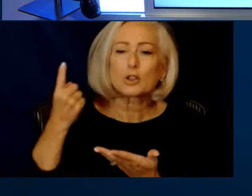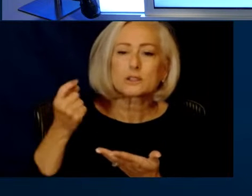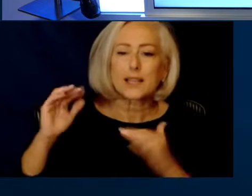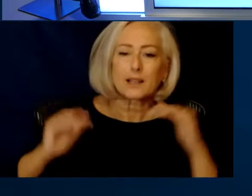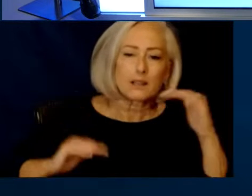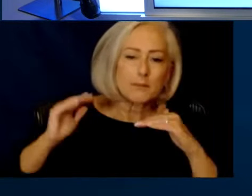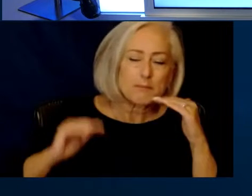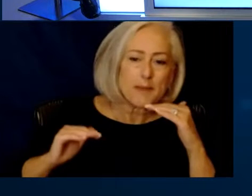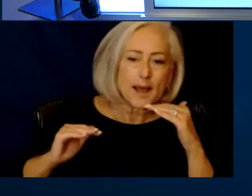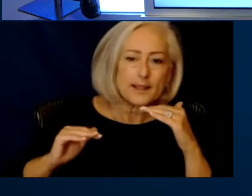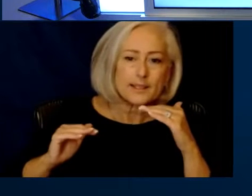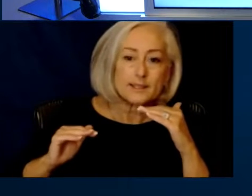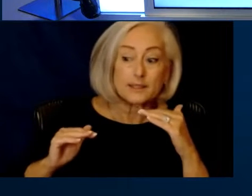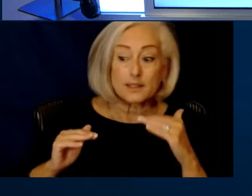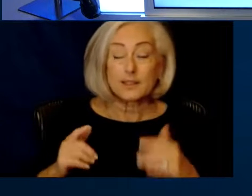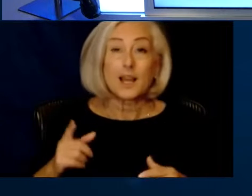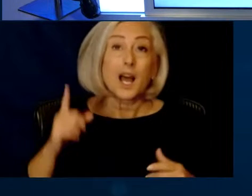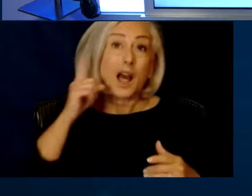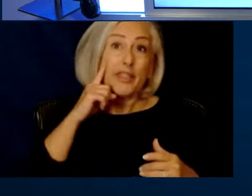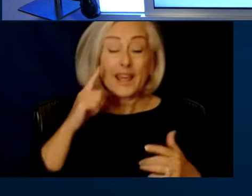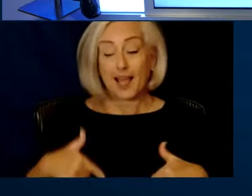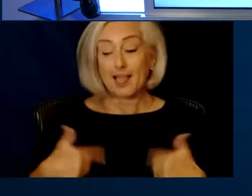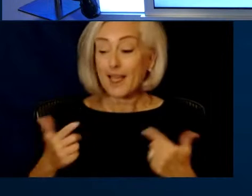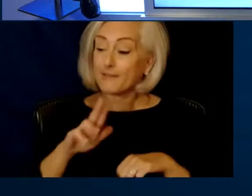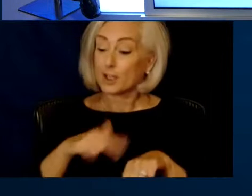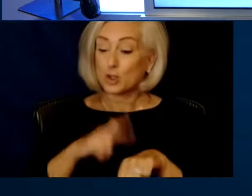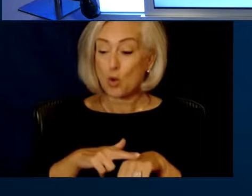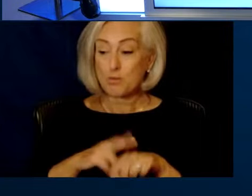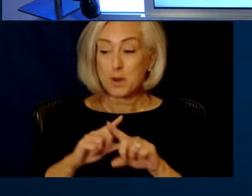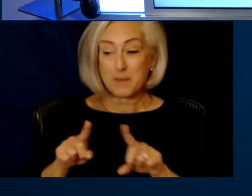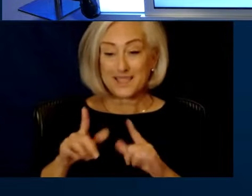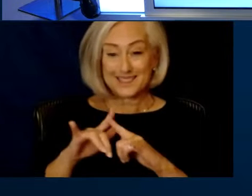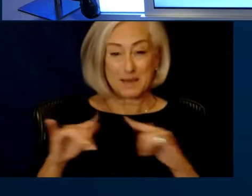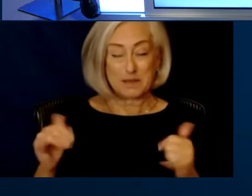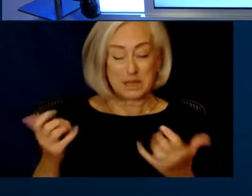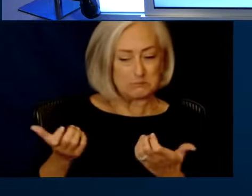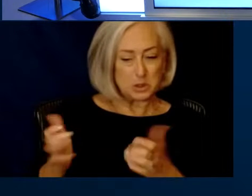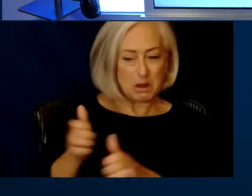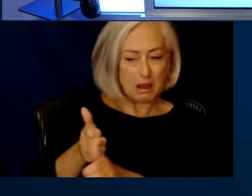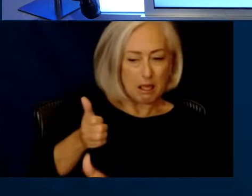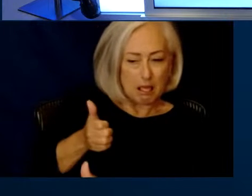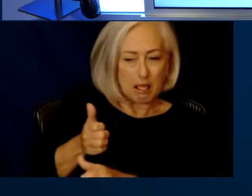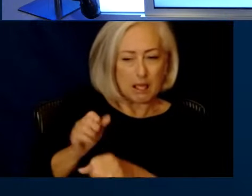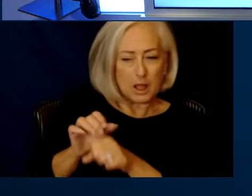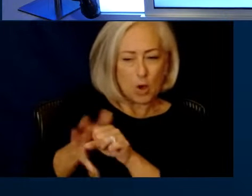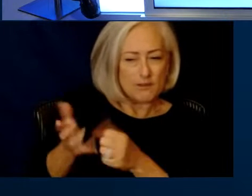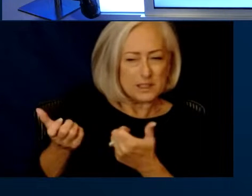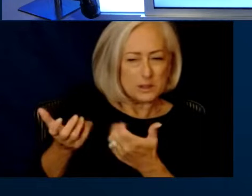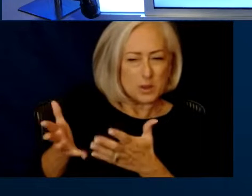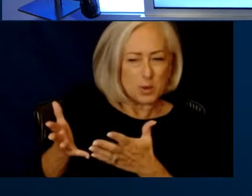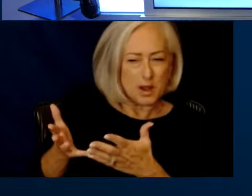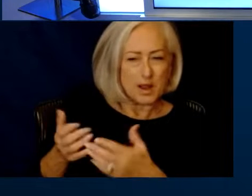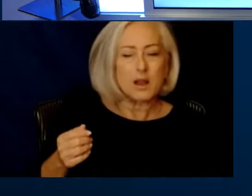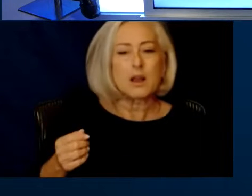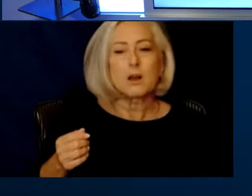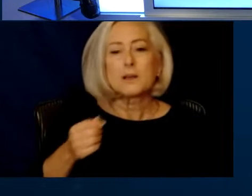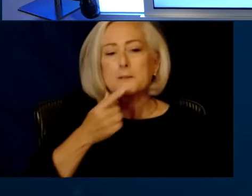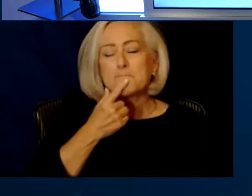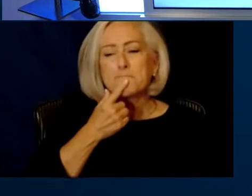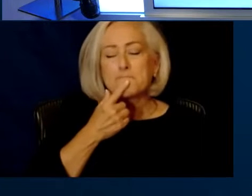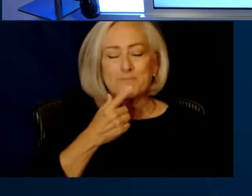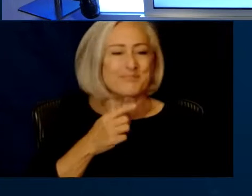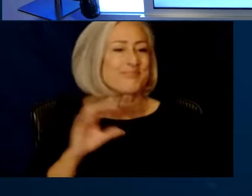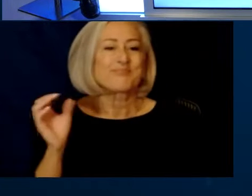I want to pretend that it's normal, but I don't want to get COVID. How do we stay Fantastic. well? Yeah, that's fantastic. Yeah, I don't have an answer to that, by the way. I've tried an